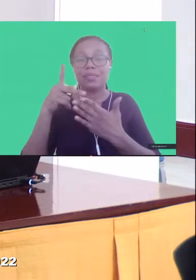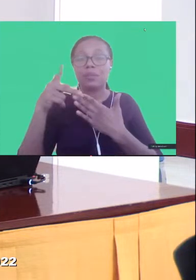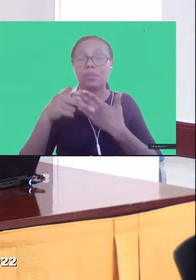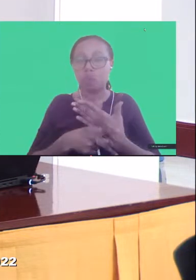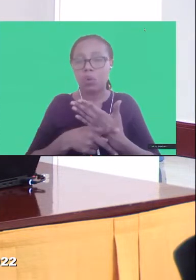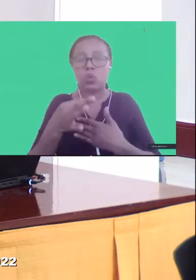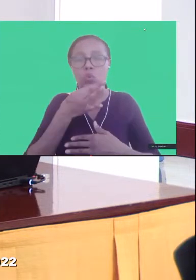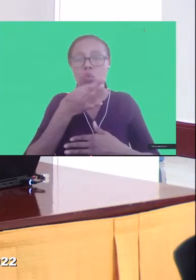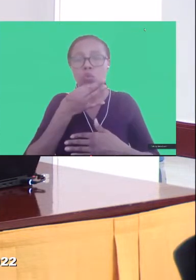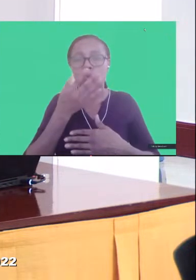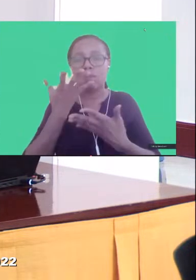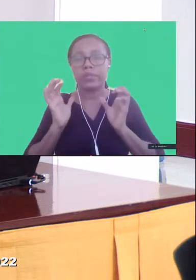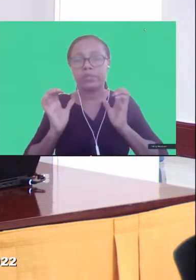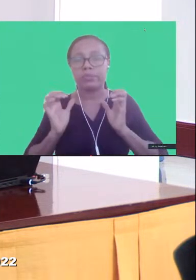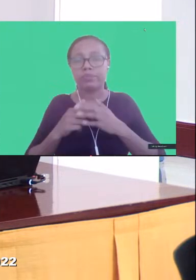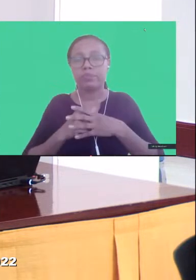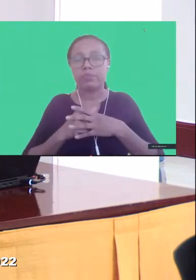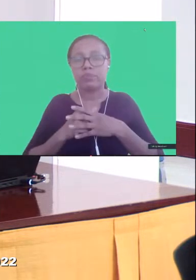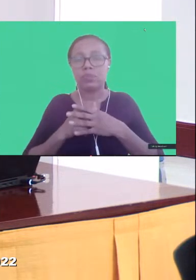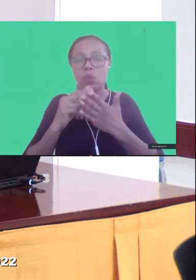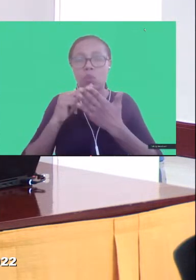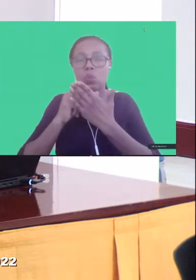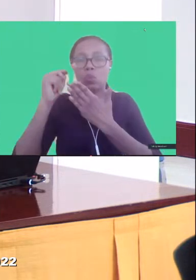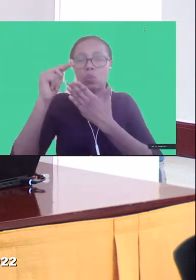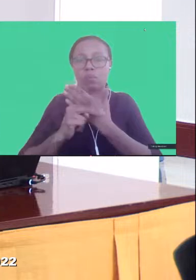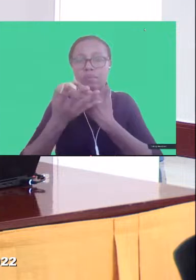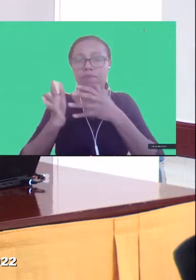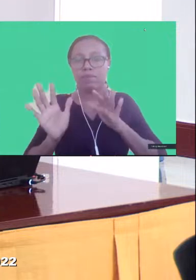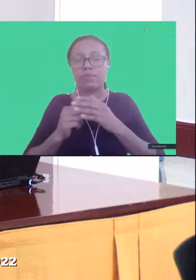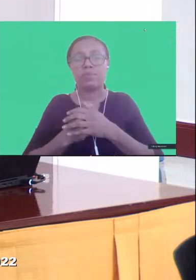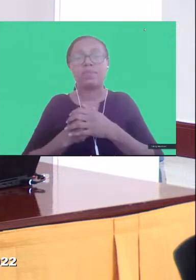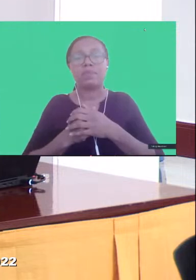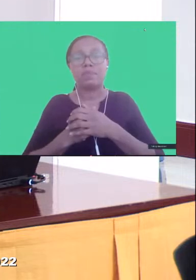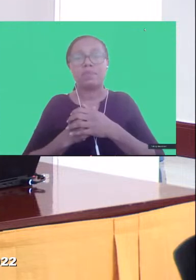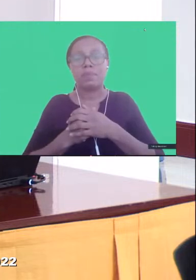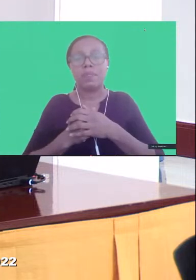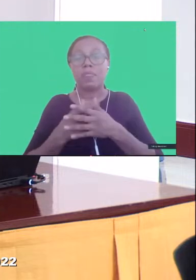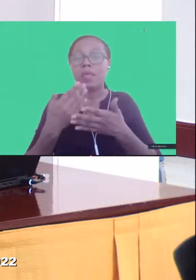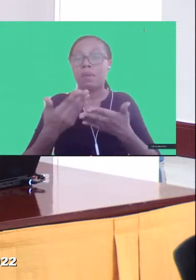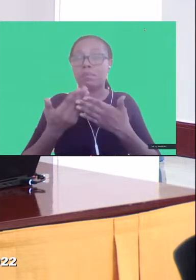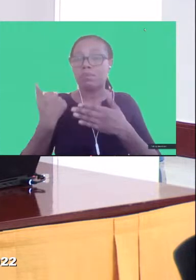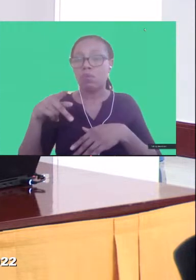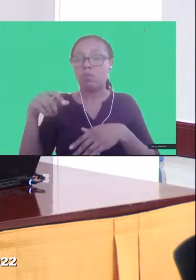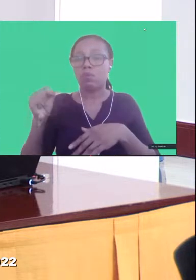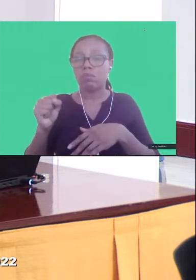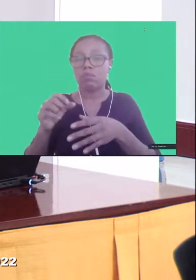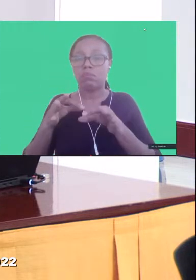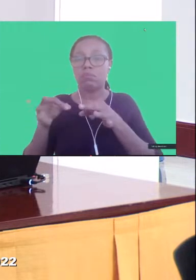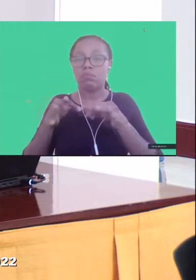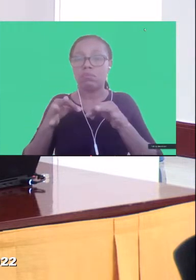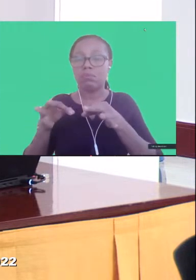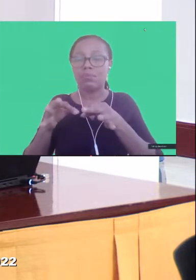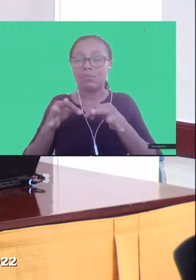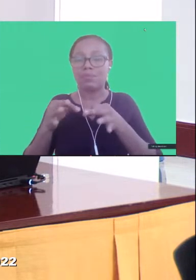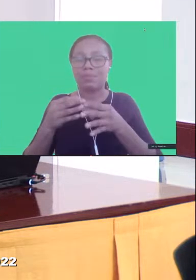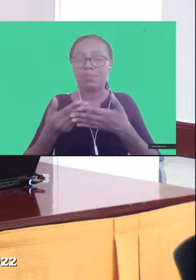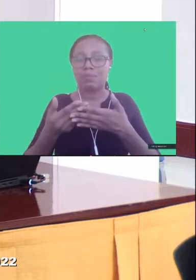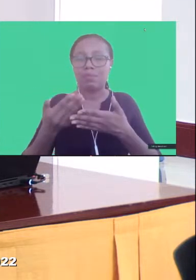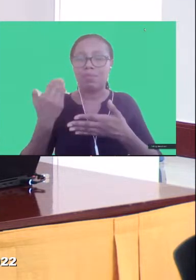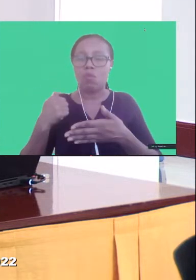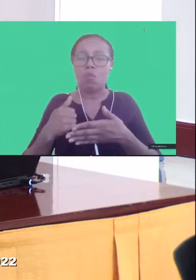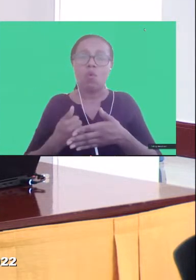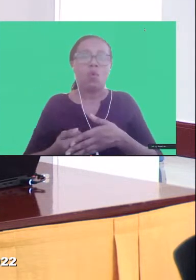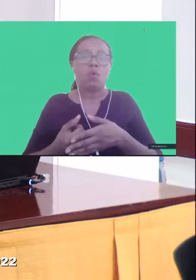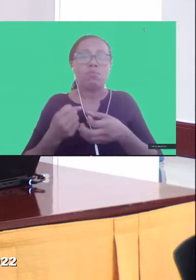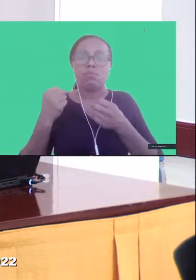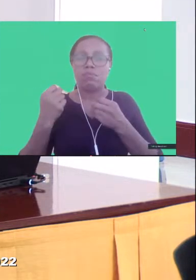And as the PS would have mentioned earlier, we would have done a number of studies on various areas for the ministry. One